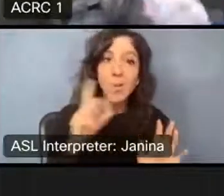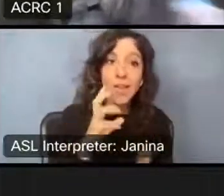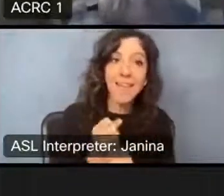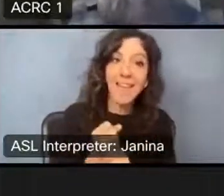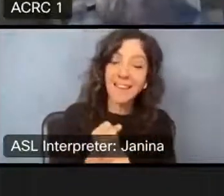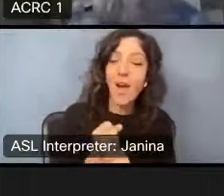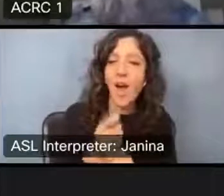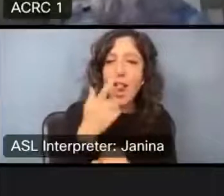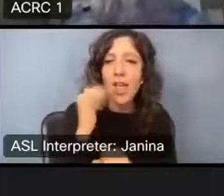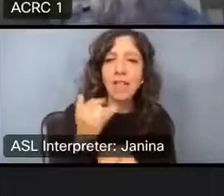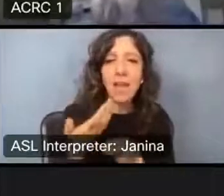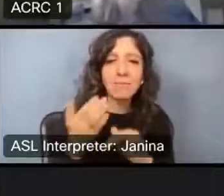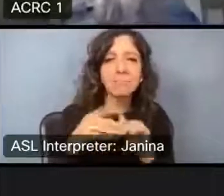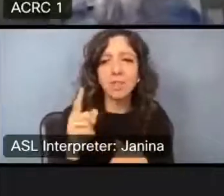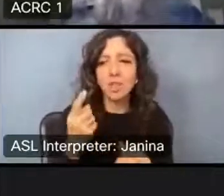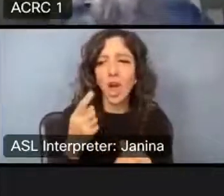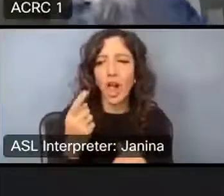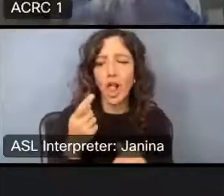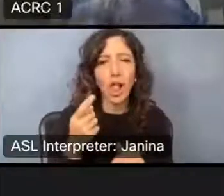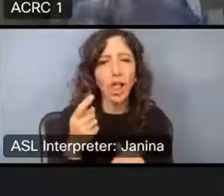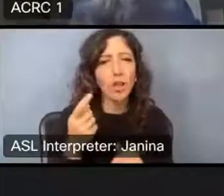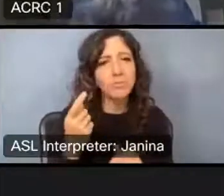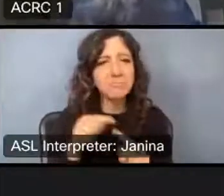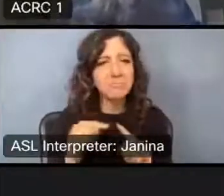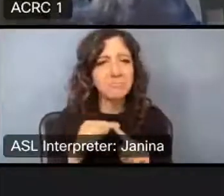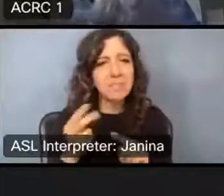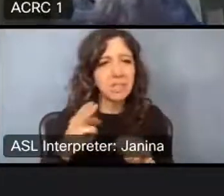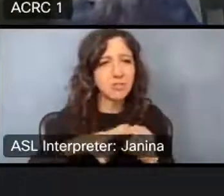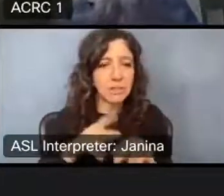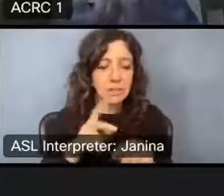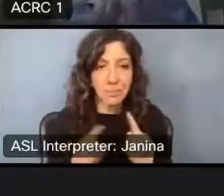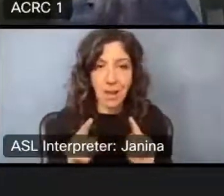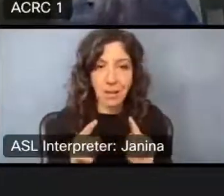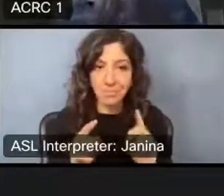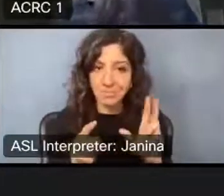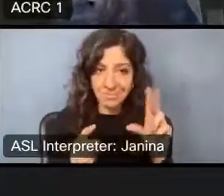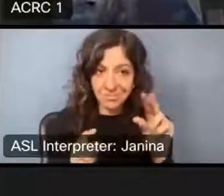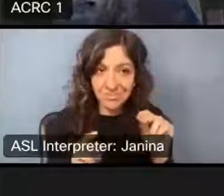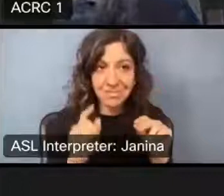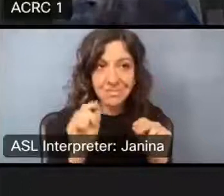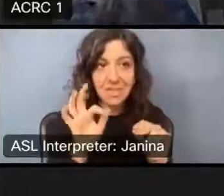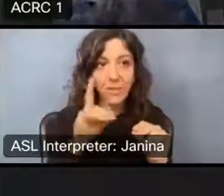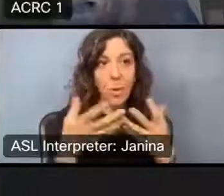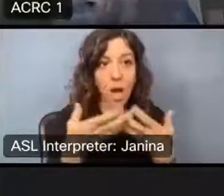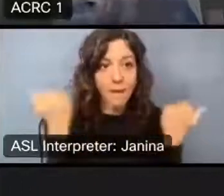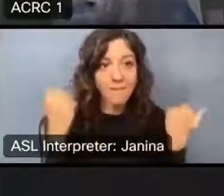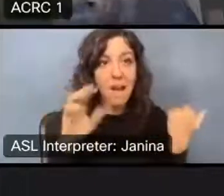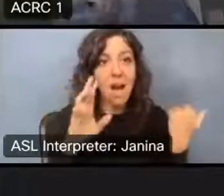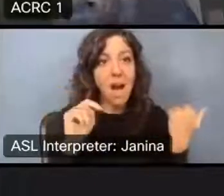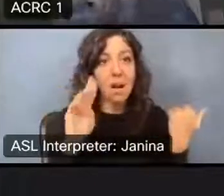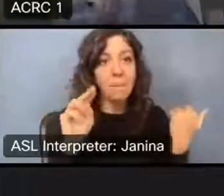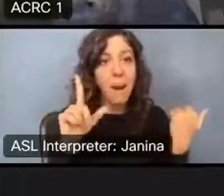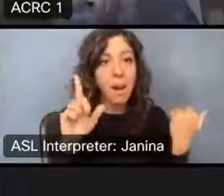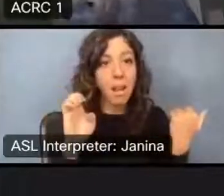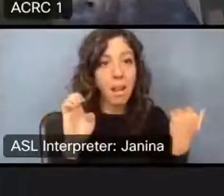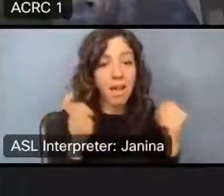will look like $1 or so increase or whatever. But when you take the unbundling out and you add the math